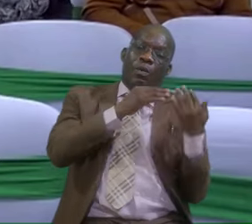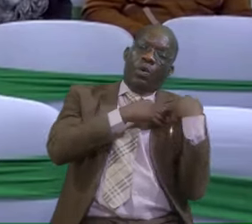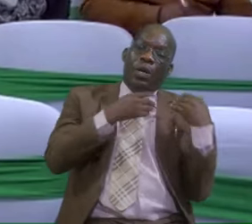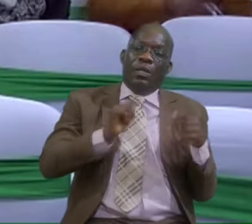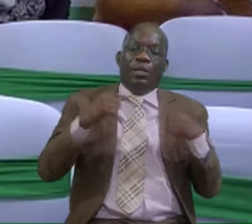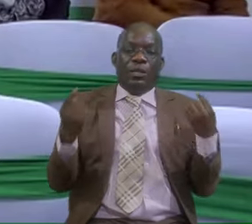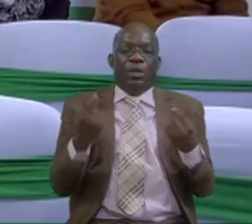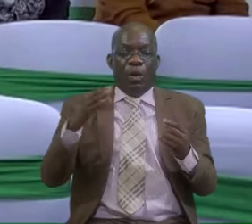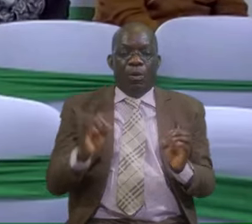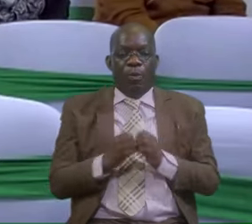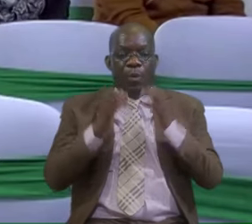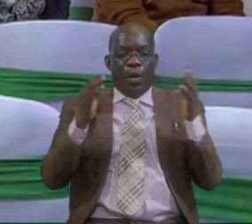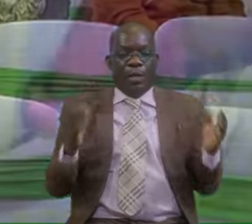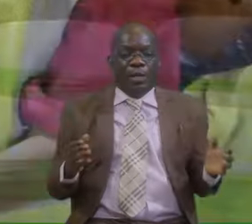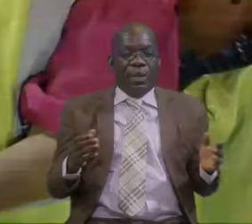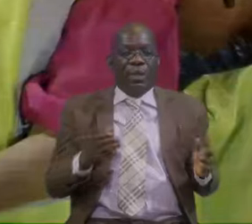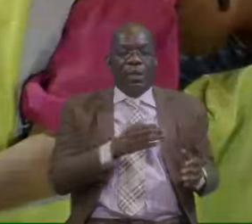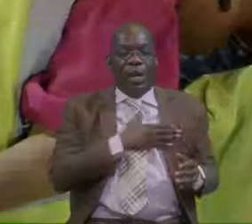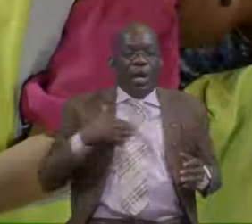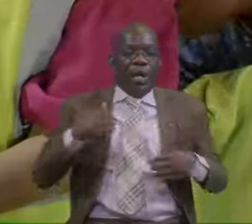at this. And